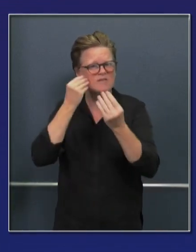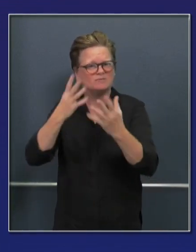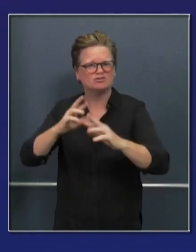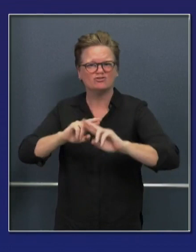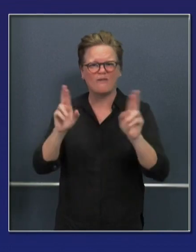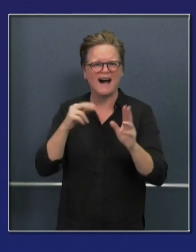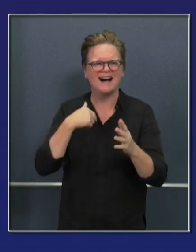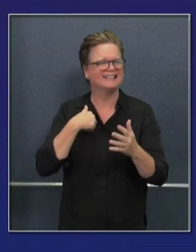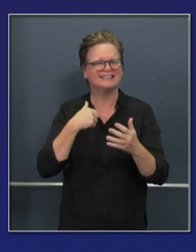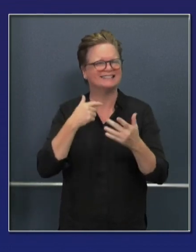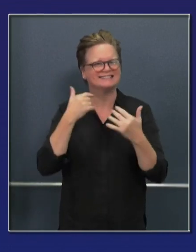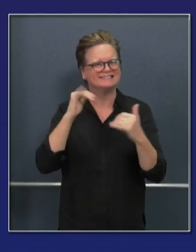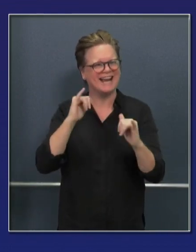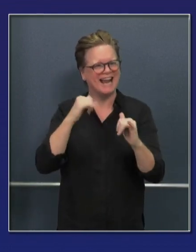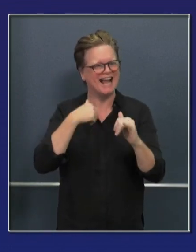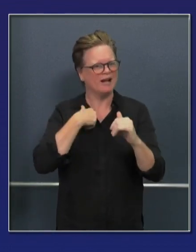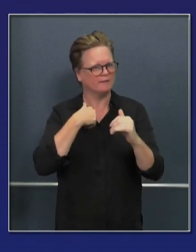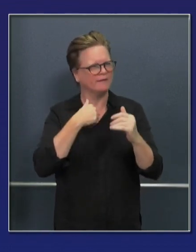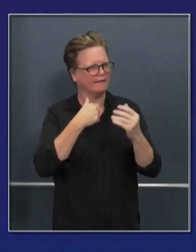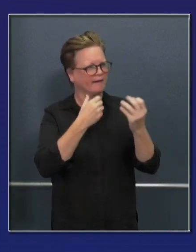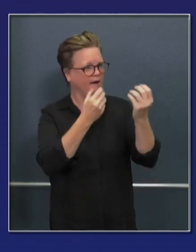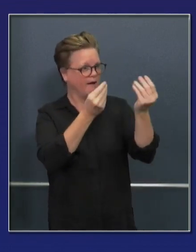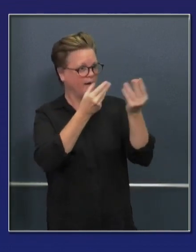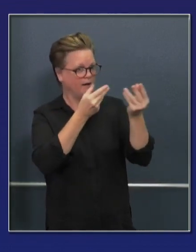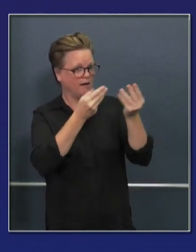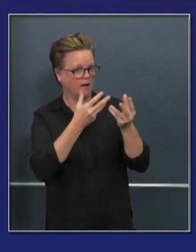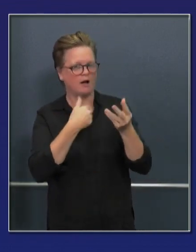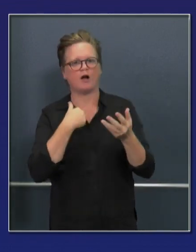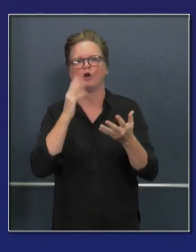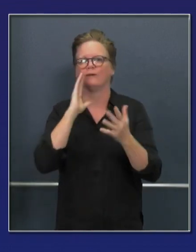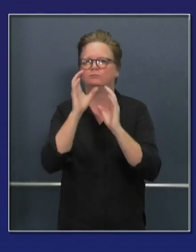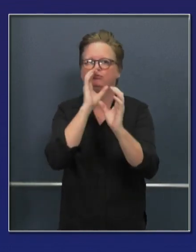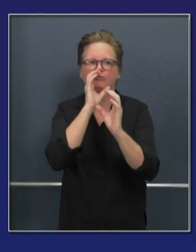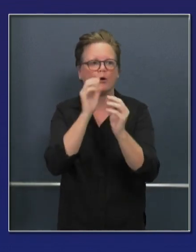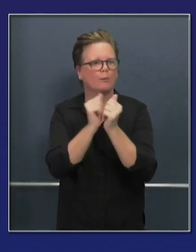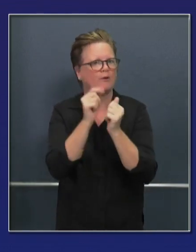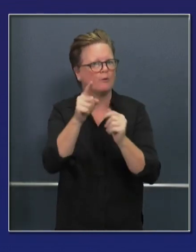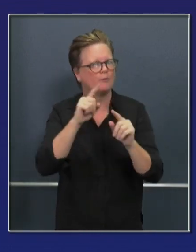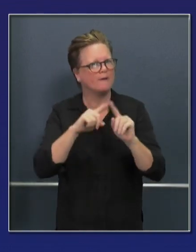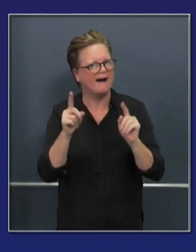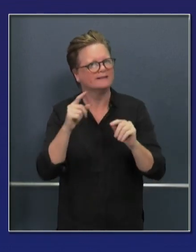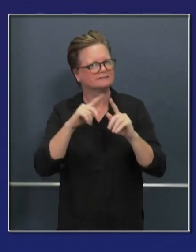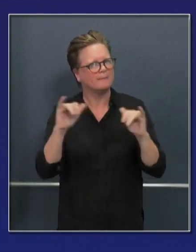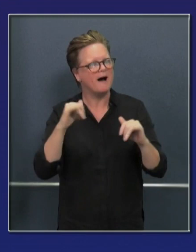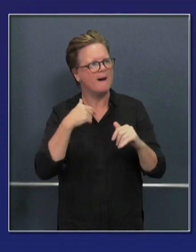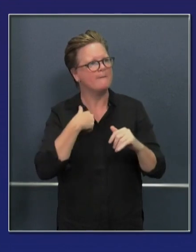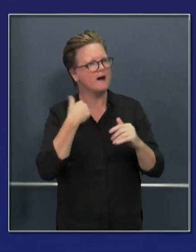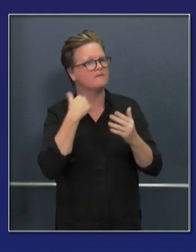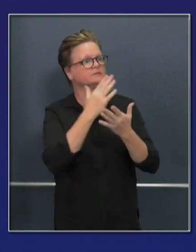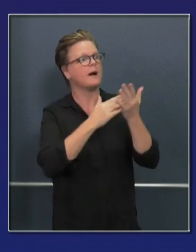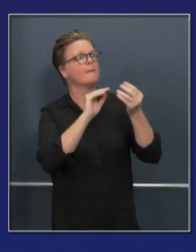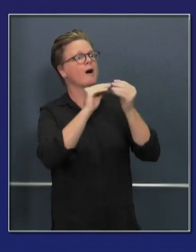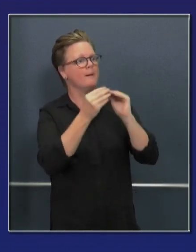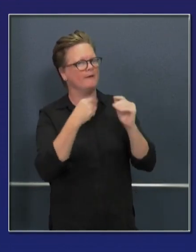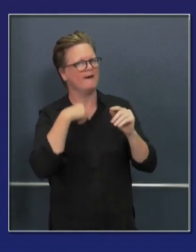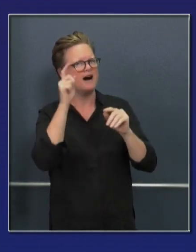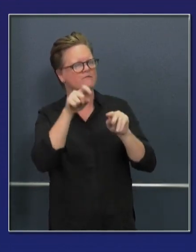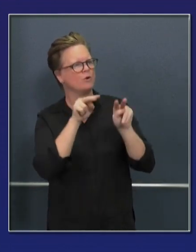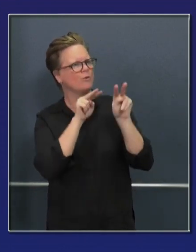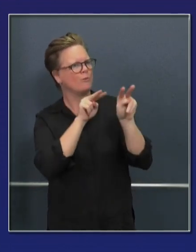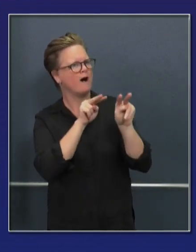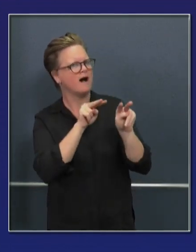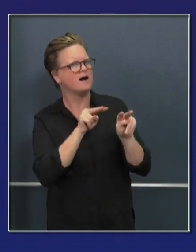again, is an area of deep focus and ongoing concerns, if for no other reason than 50.3% of the